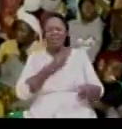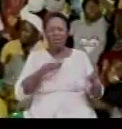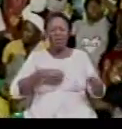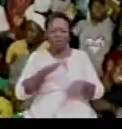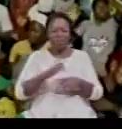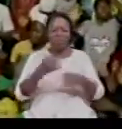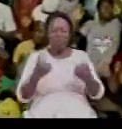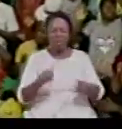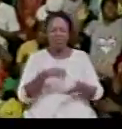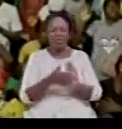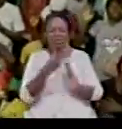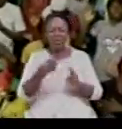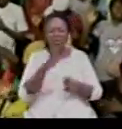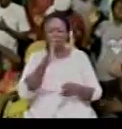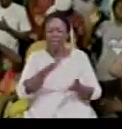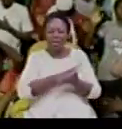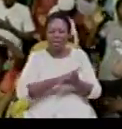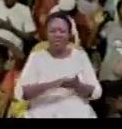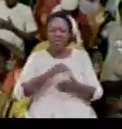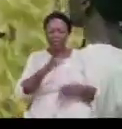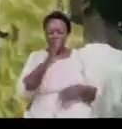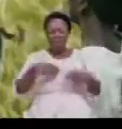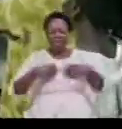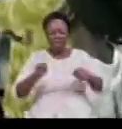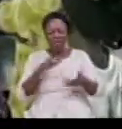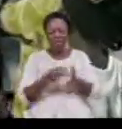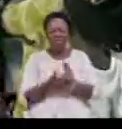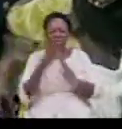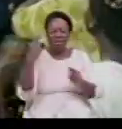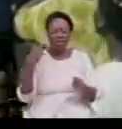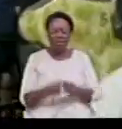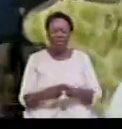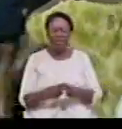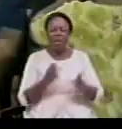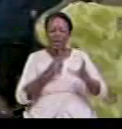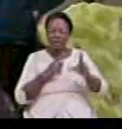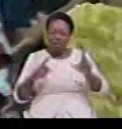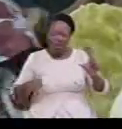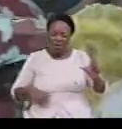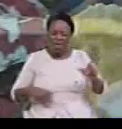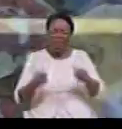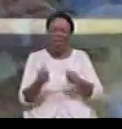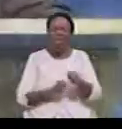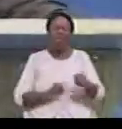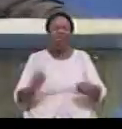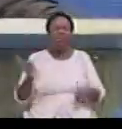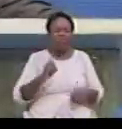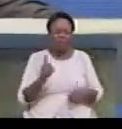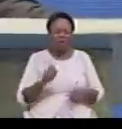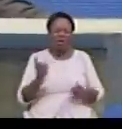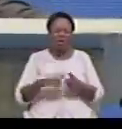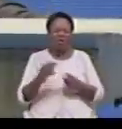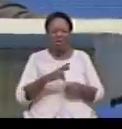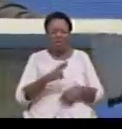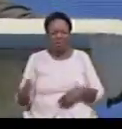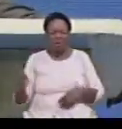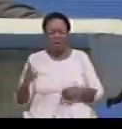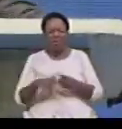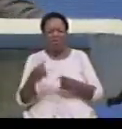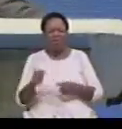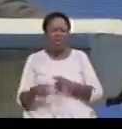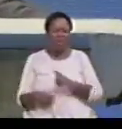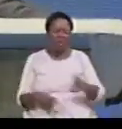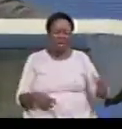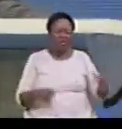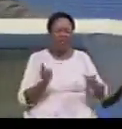cleansed, be healed in Jesus' name. Lord, everywhere, to the right, to the left, to